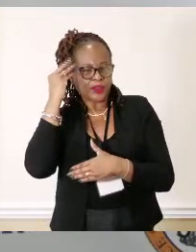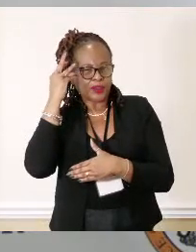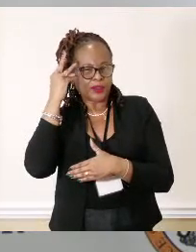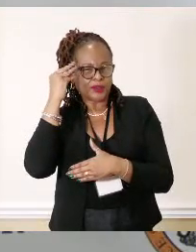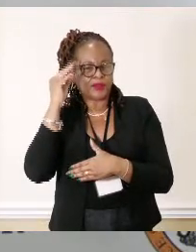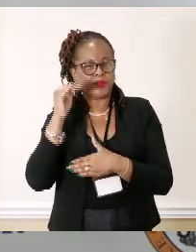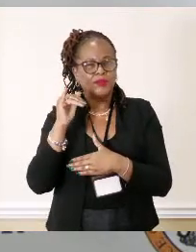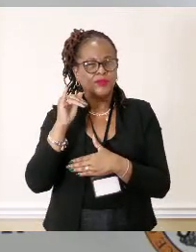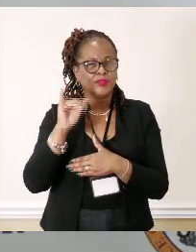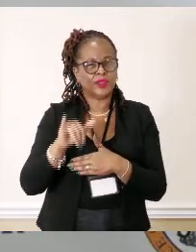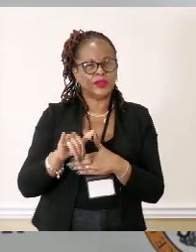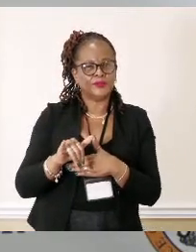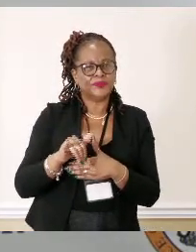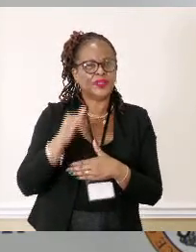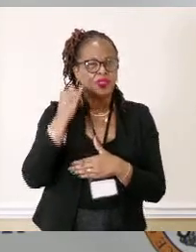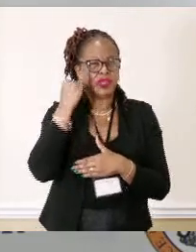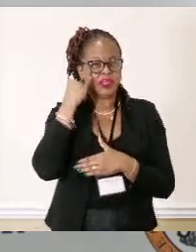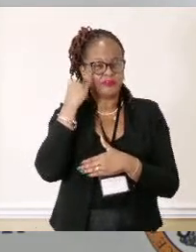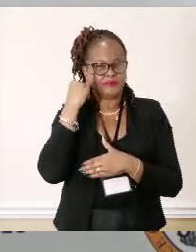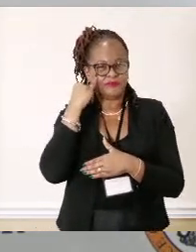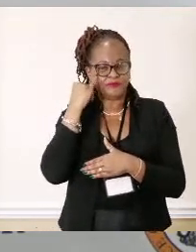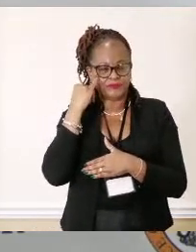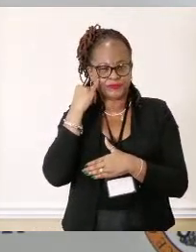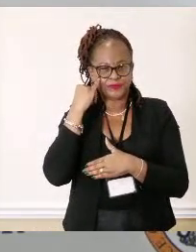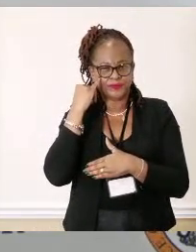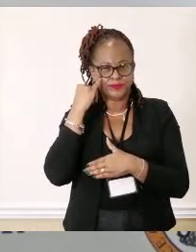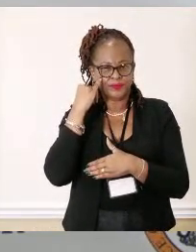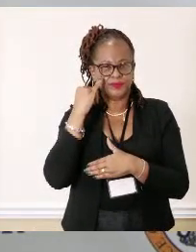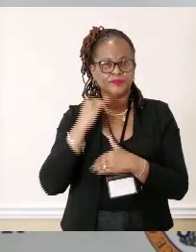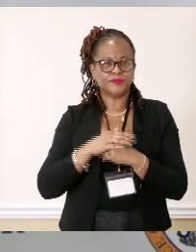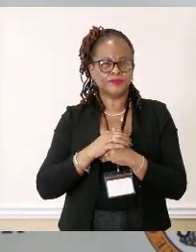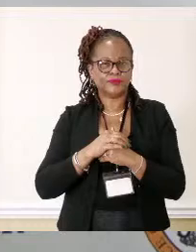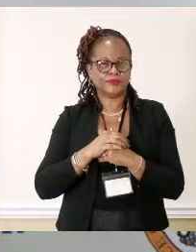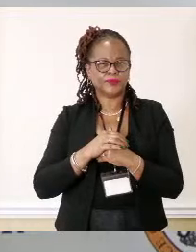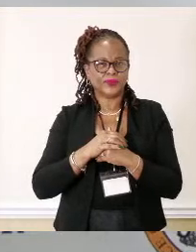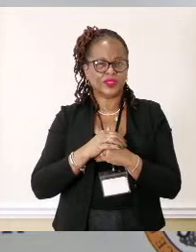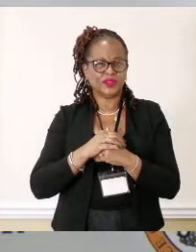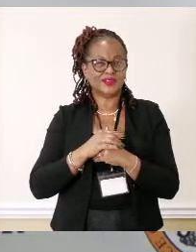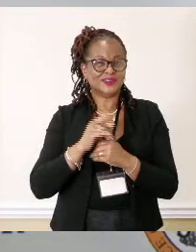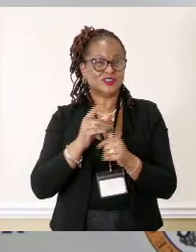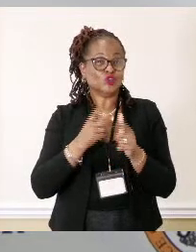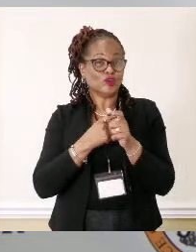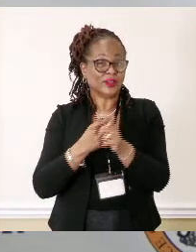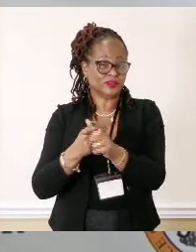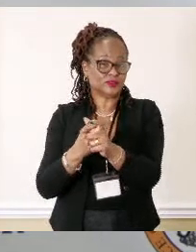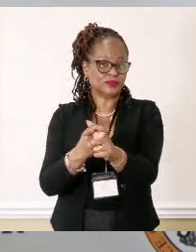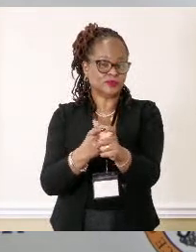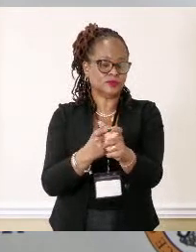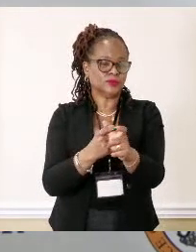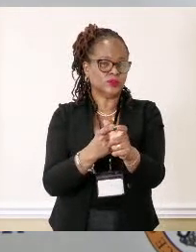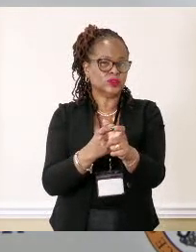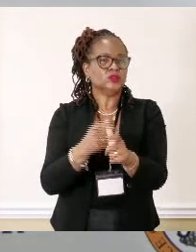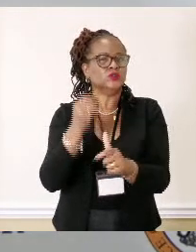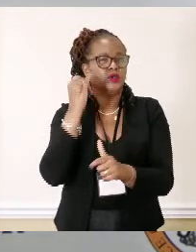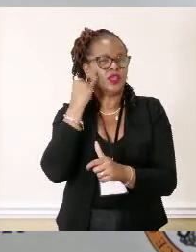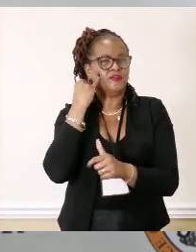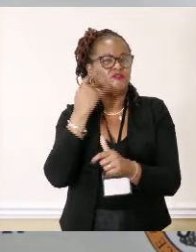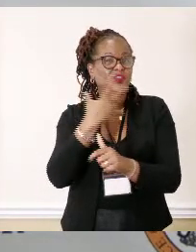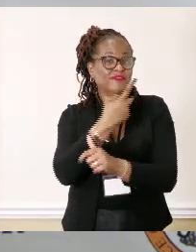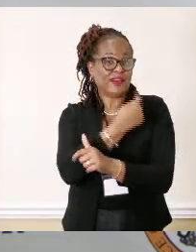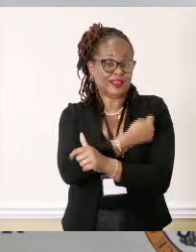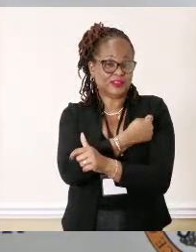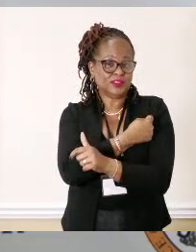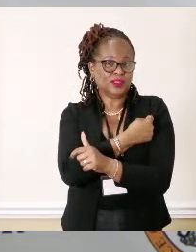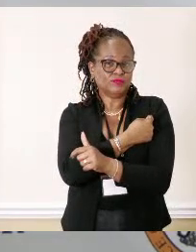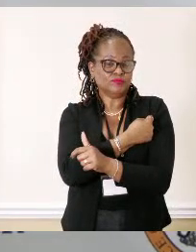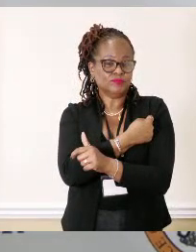that if we, as I say, this is a race. If we vaccinate